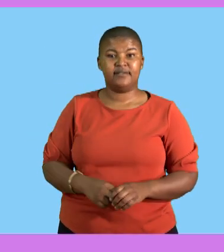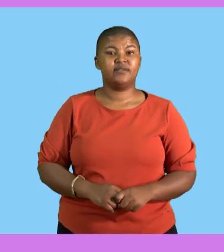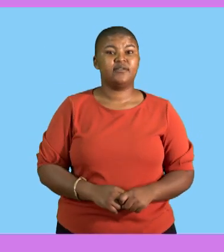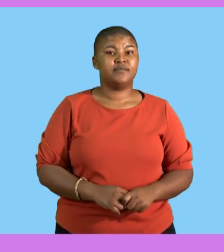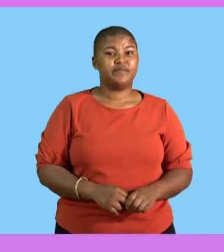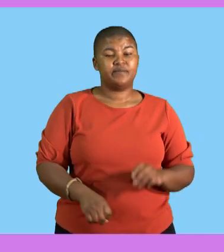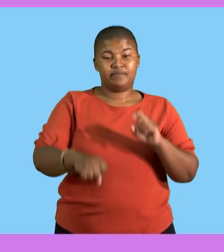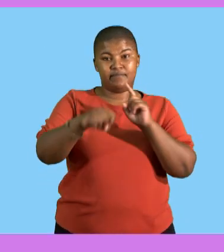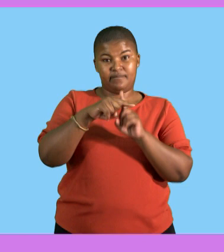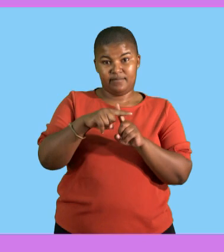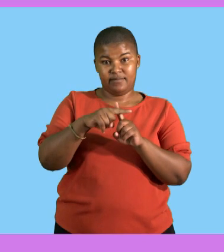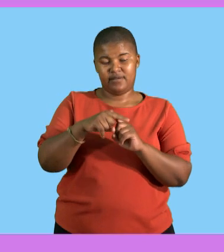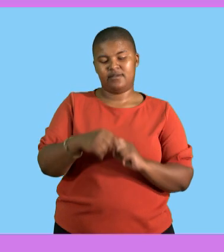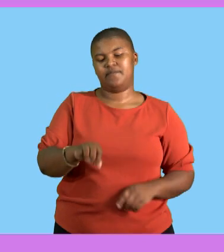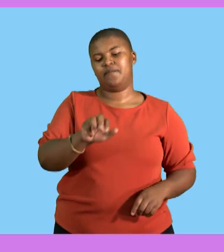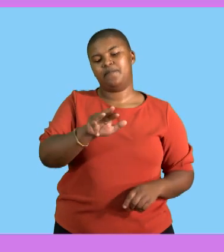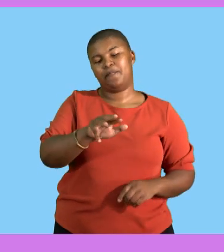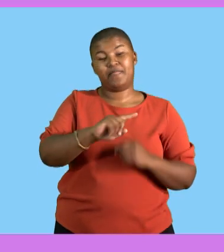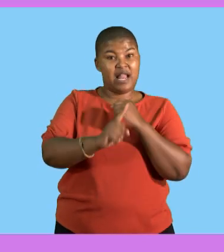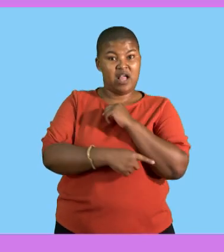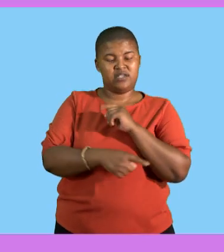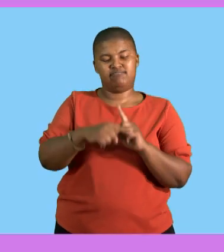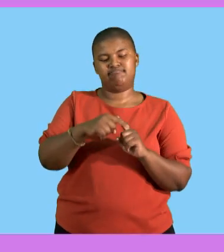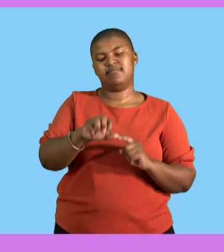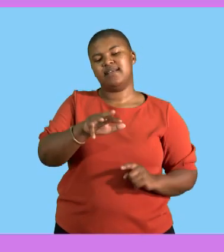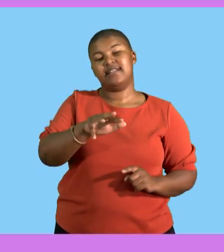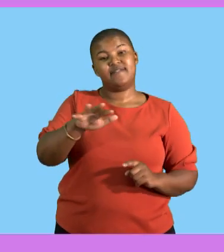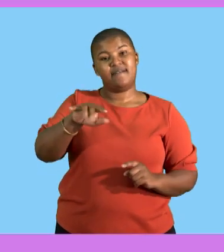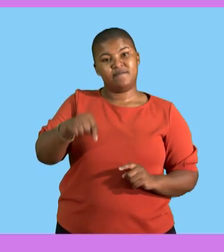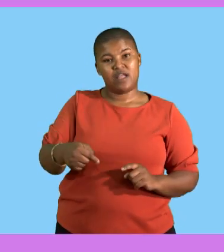87,000 and lastly